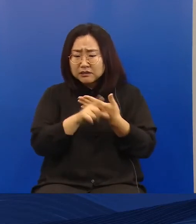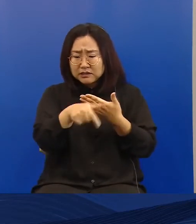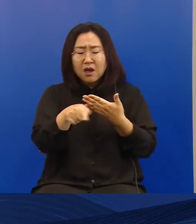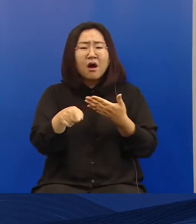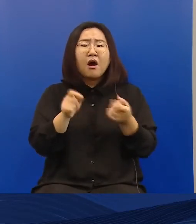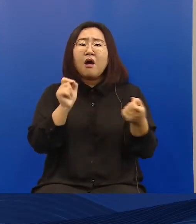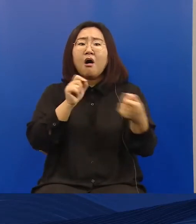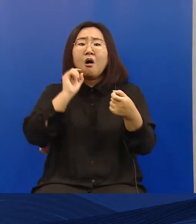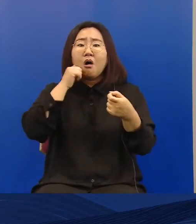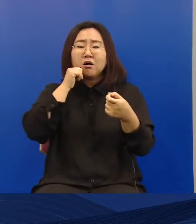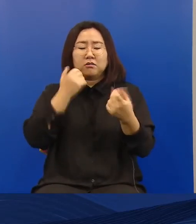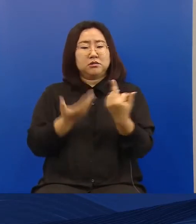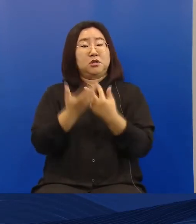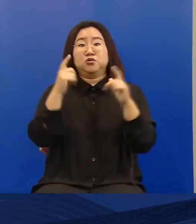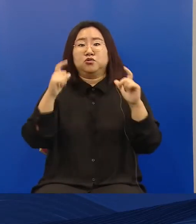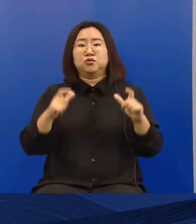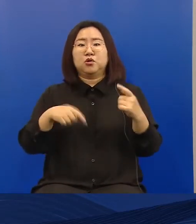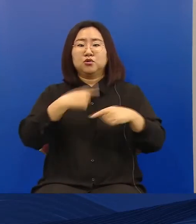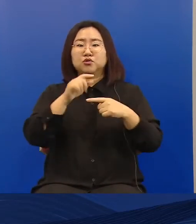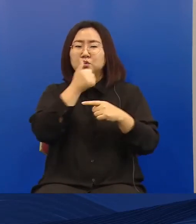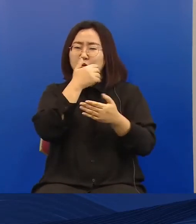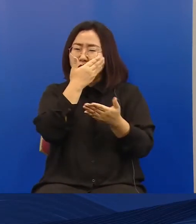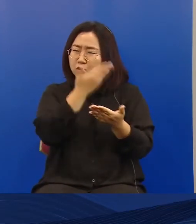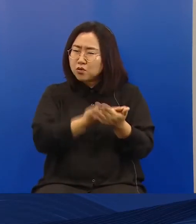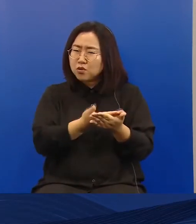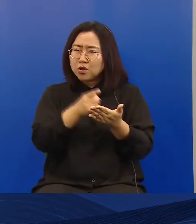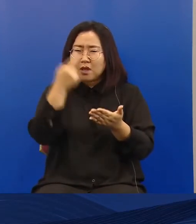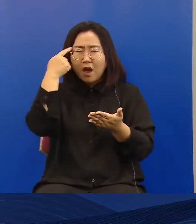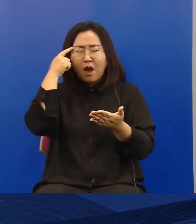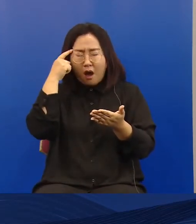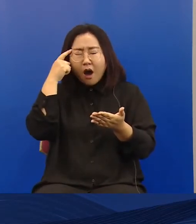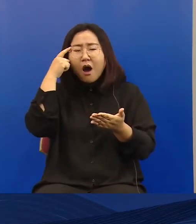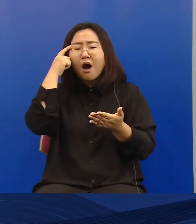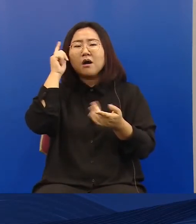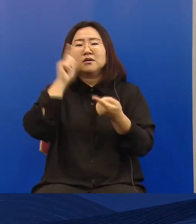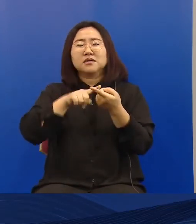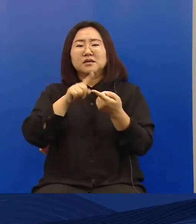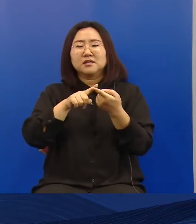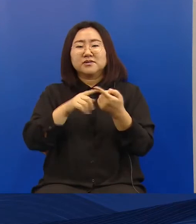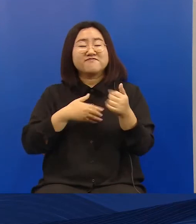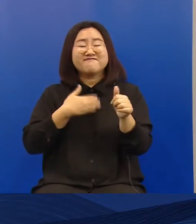Island has clearly recognized the important role of sign language interpreters in terms of